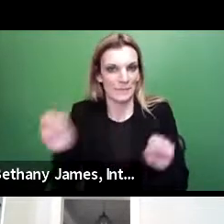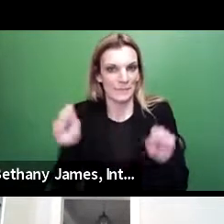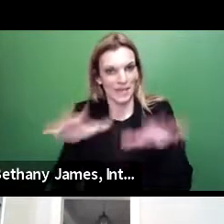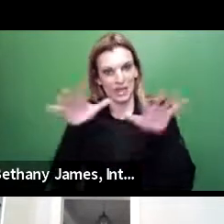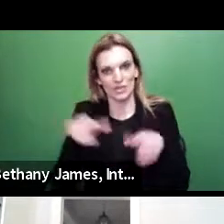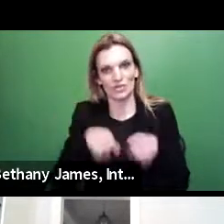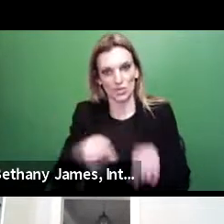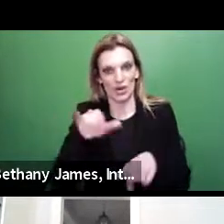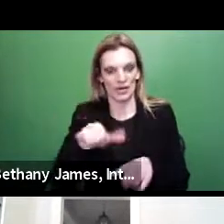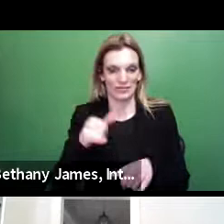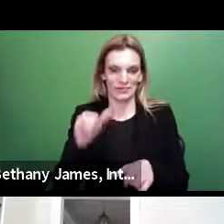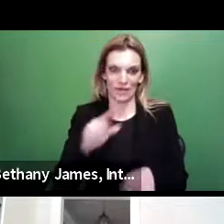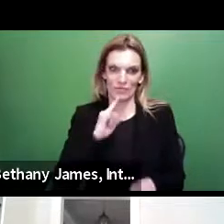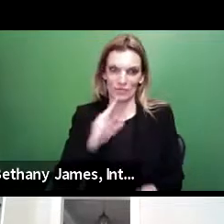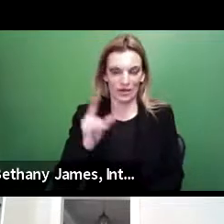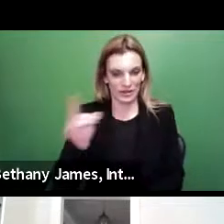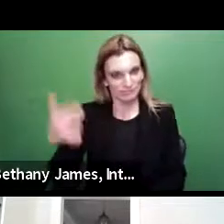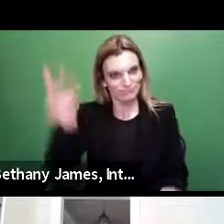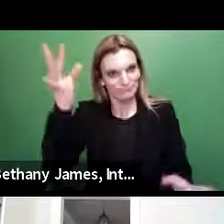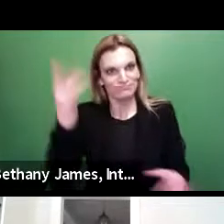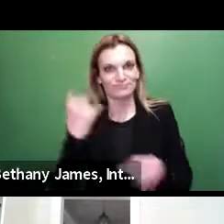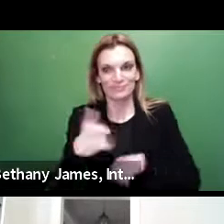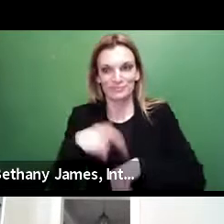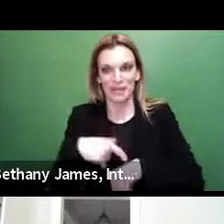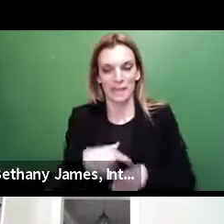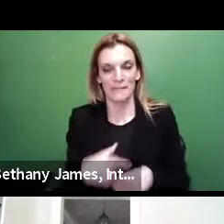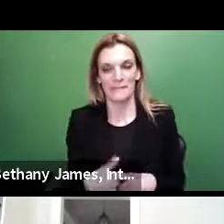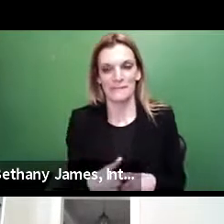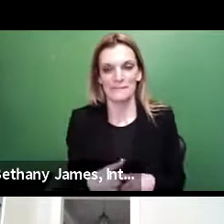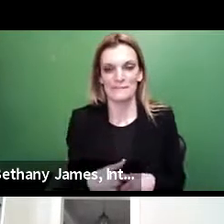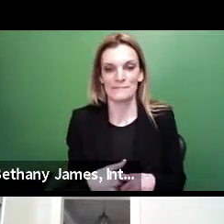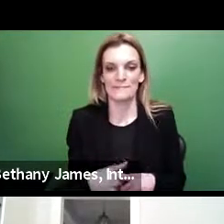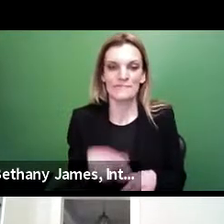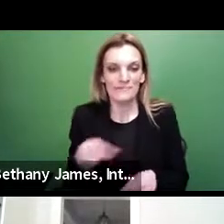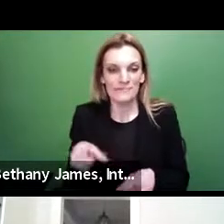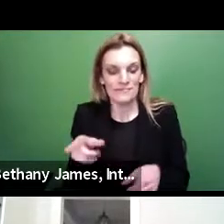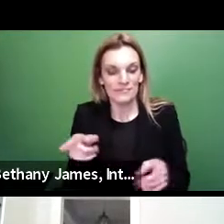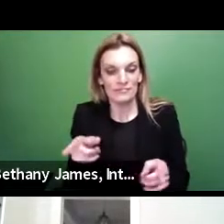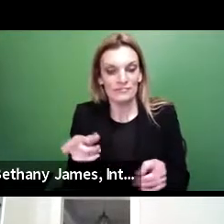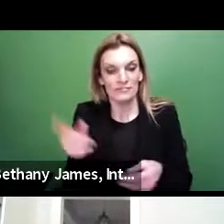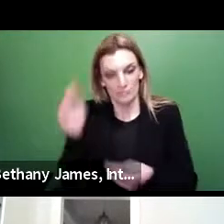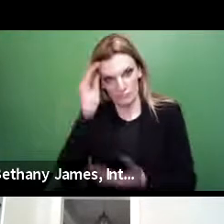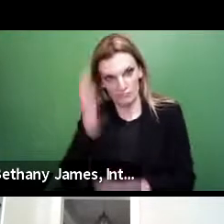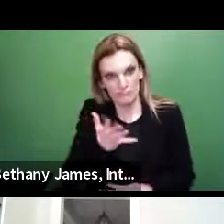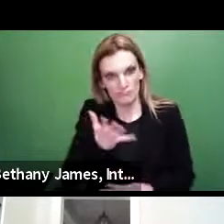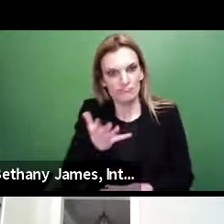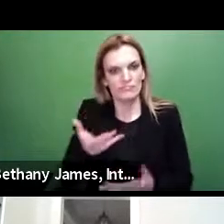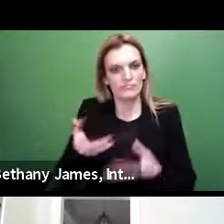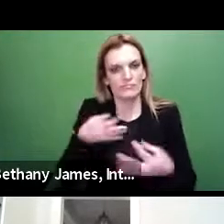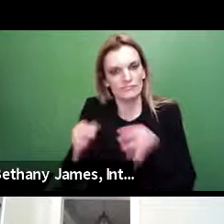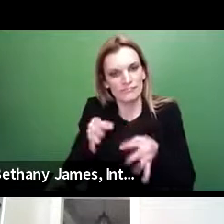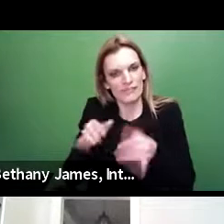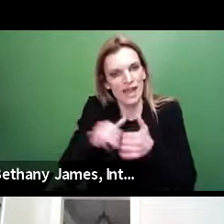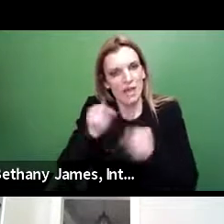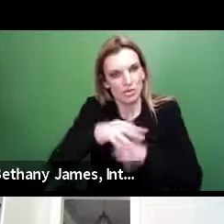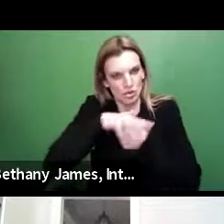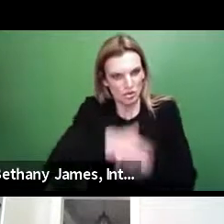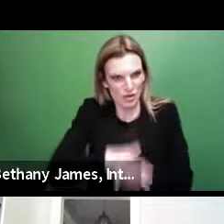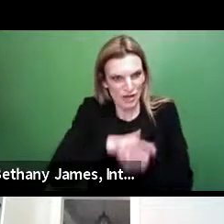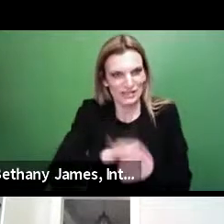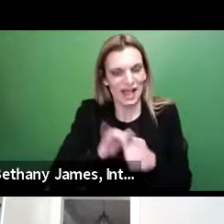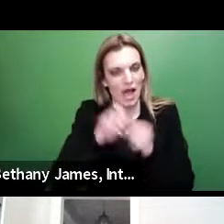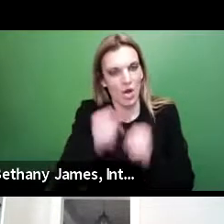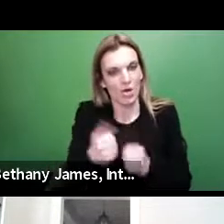Uncertainty. Dr. Jackson facilitated a session on developing tools to cope with and manage unprecedented stressors of dealing